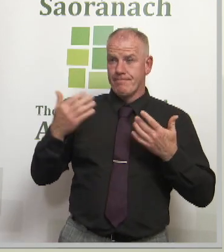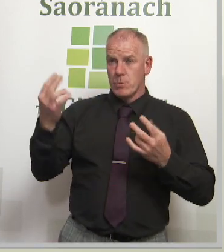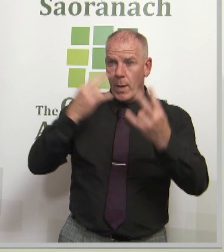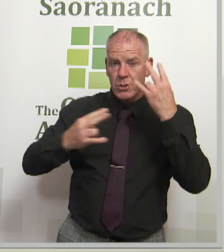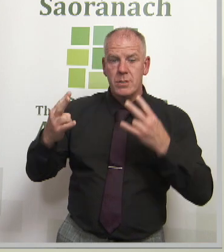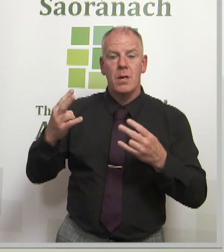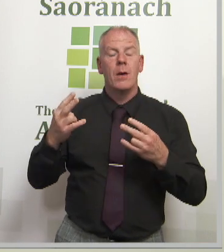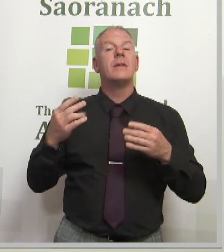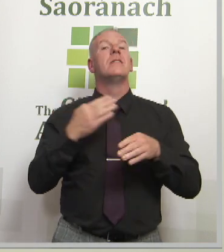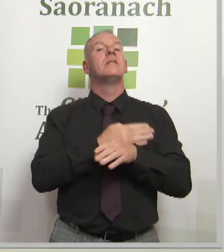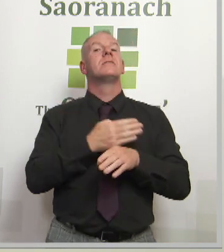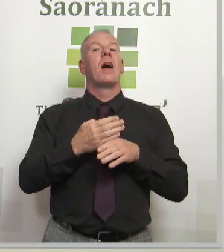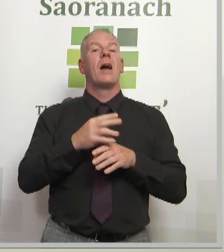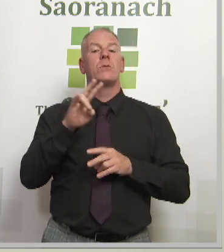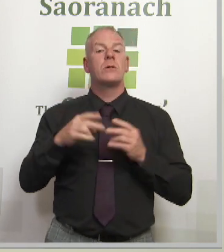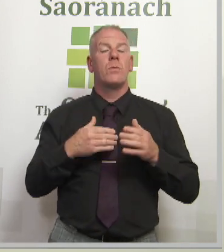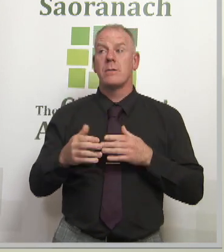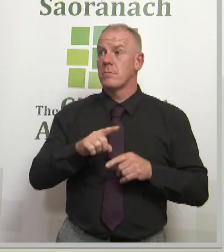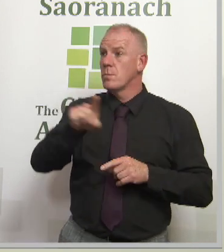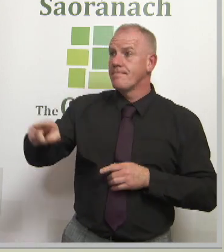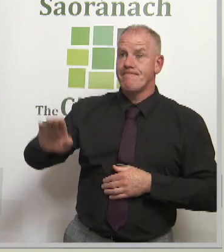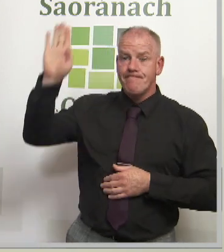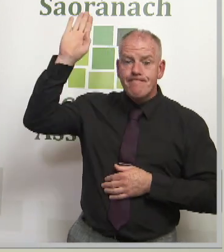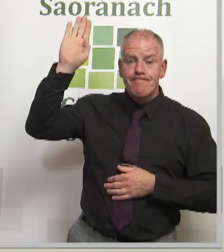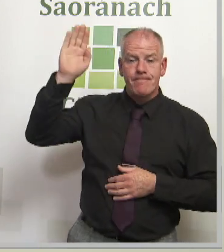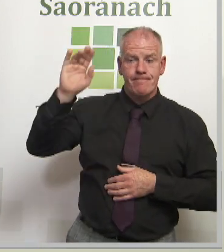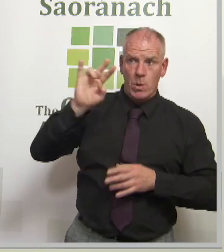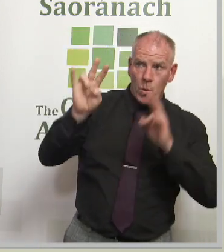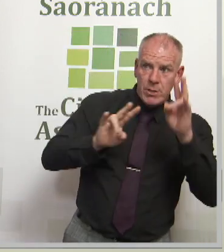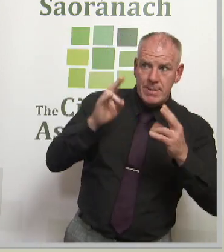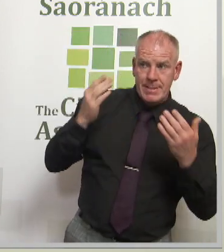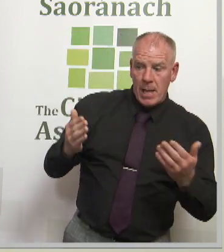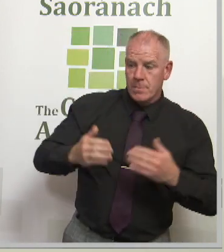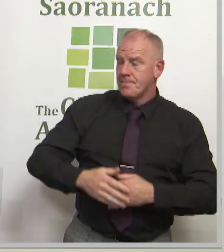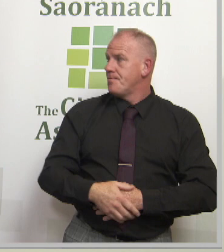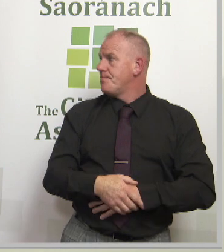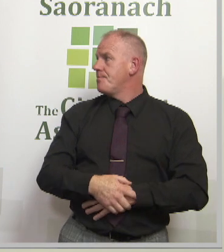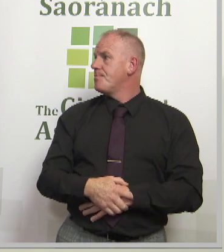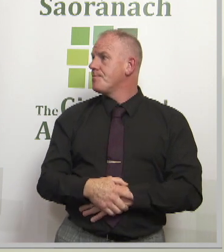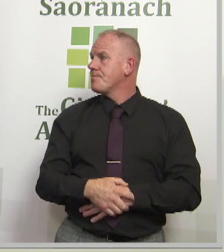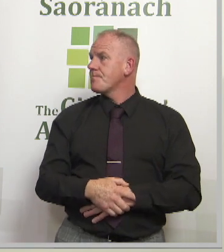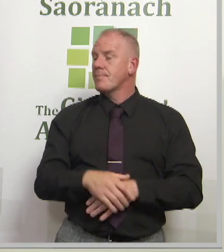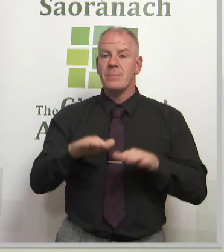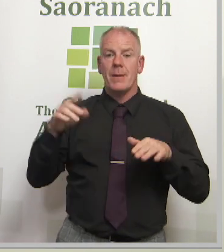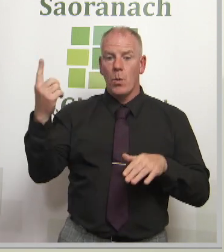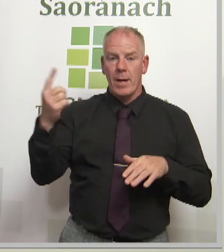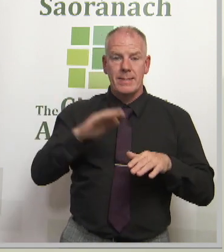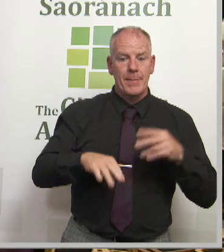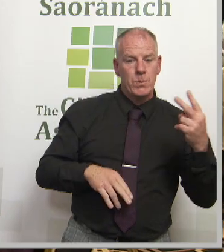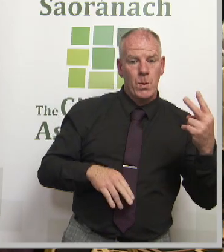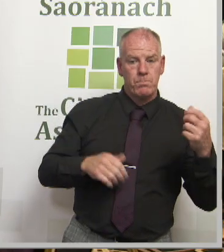our conversation, is there anybody who would like to ask a question right now? Okay, table 1 and table